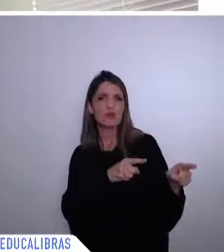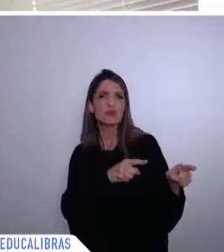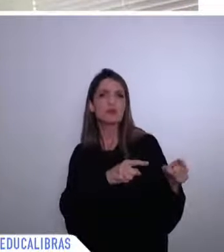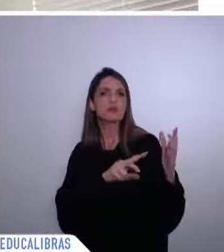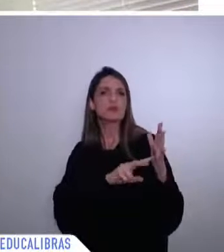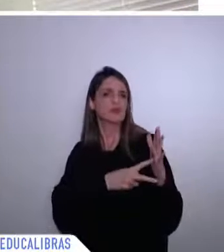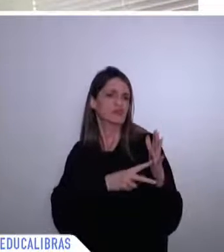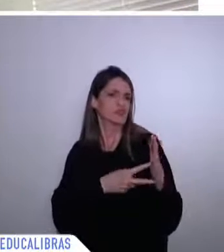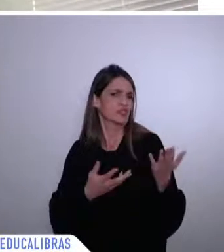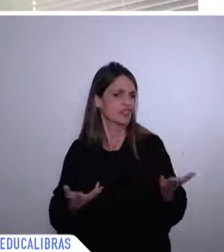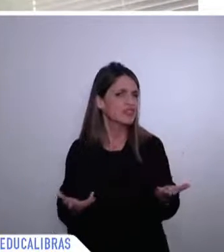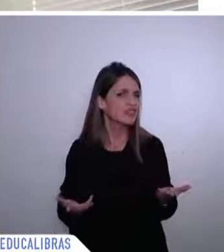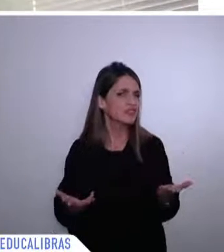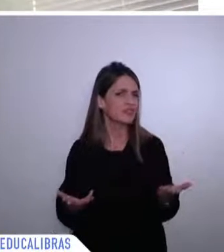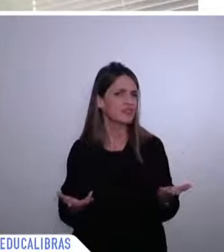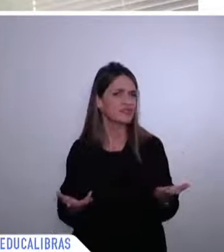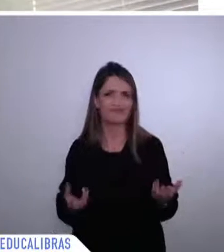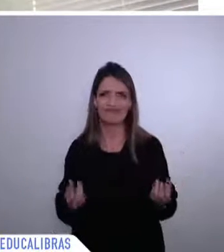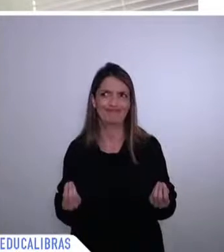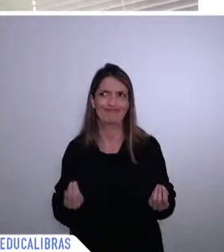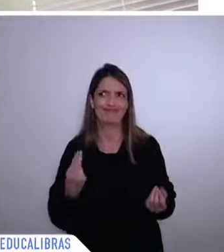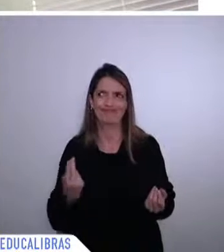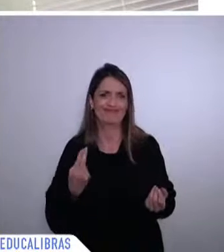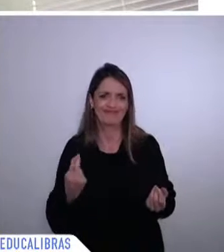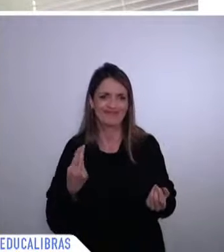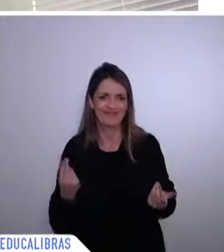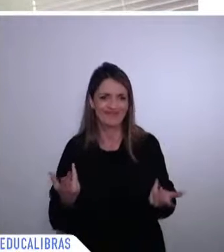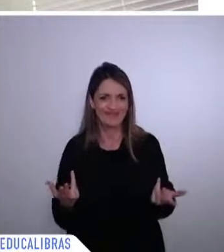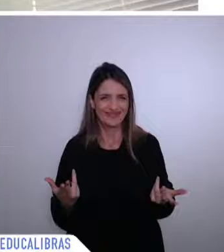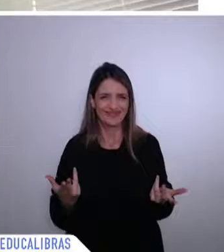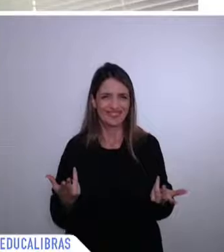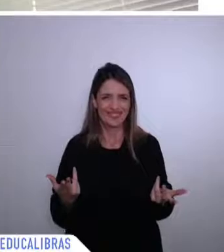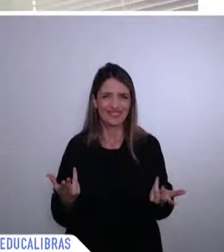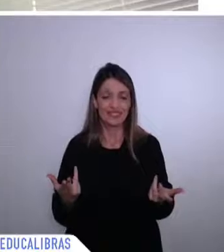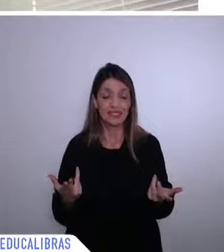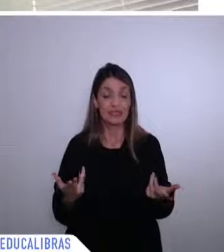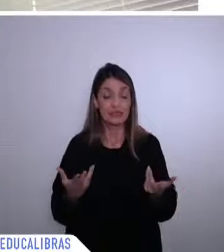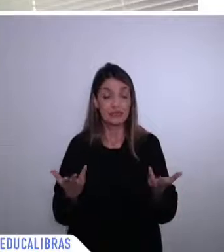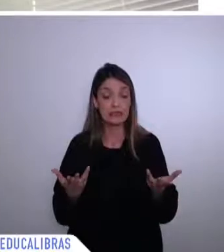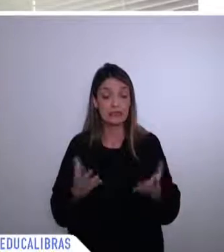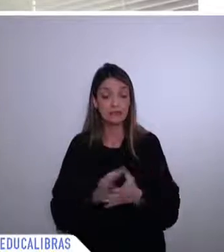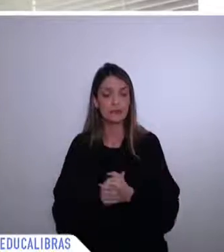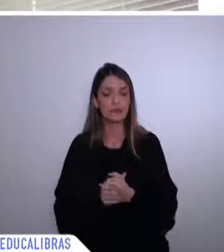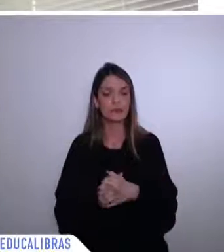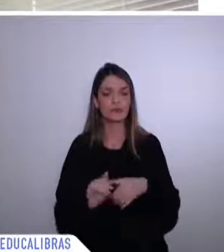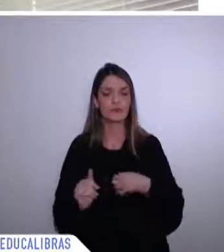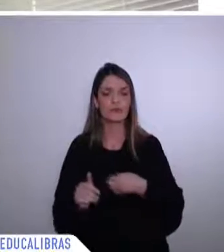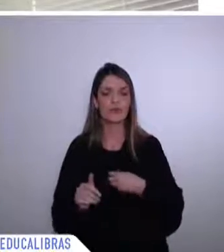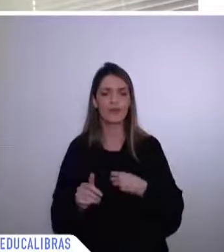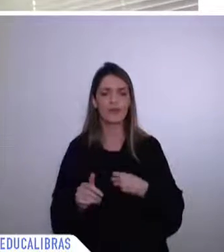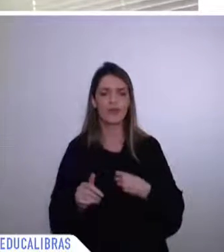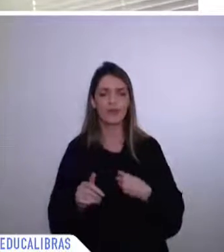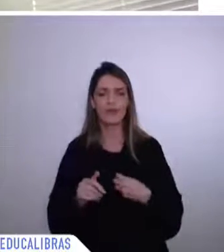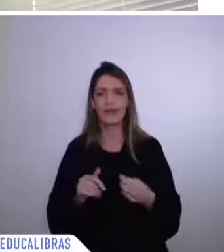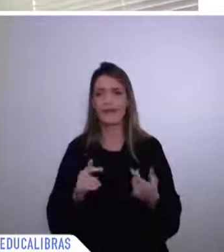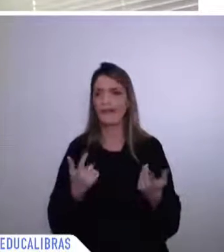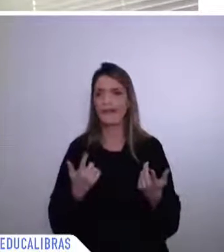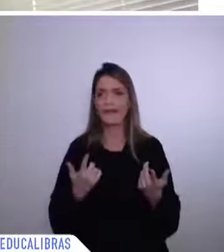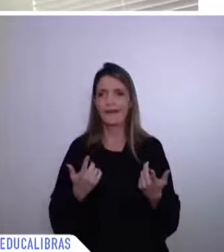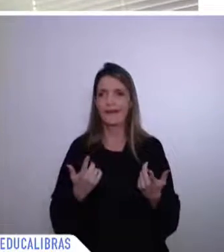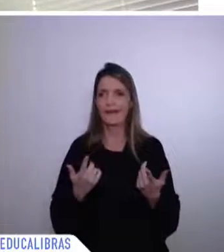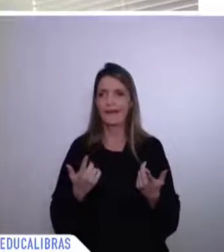if you are attacking unions? And Brazil is basically a candidate for